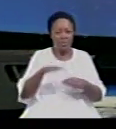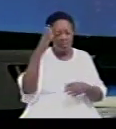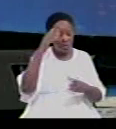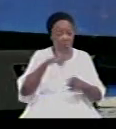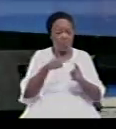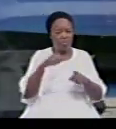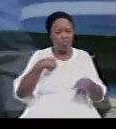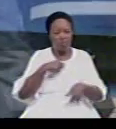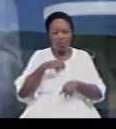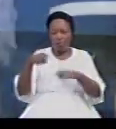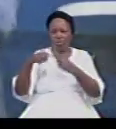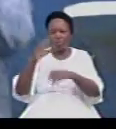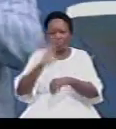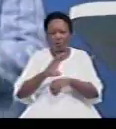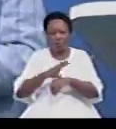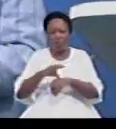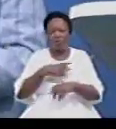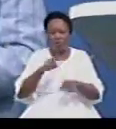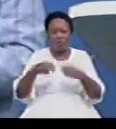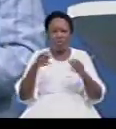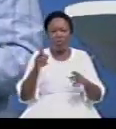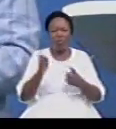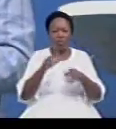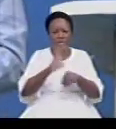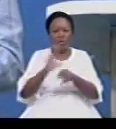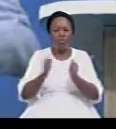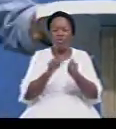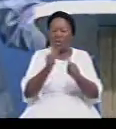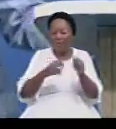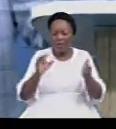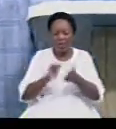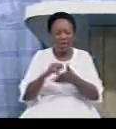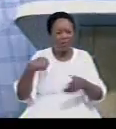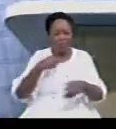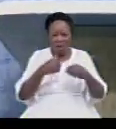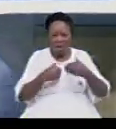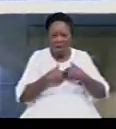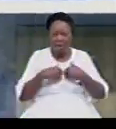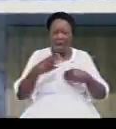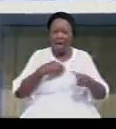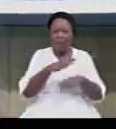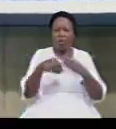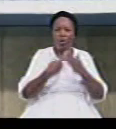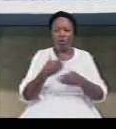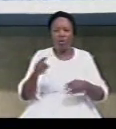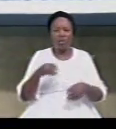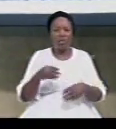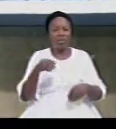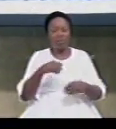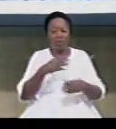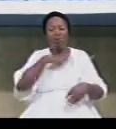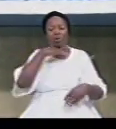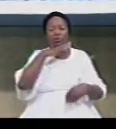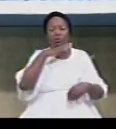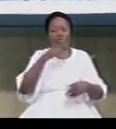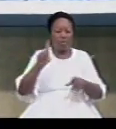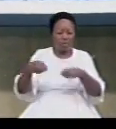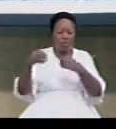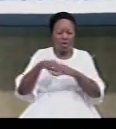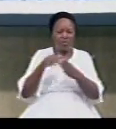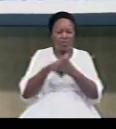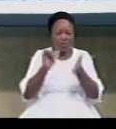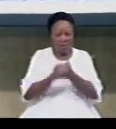go to church with everything we have. And all those things, corruption is there. We go into the church with